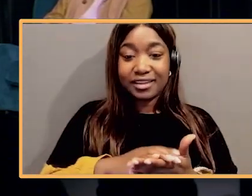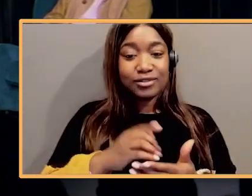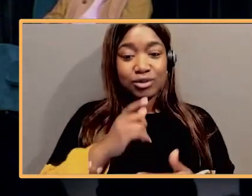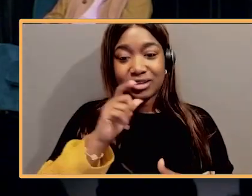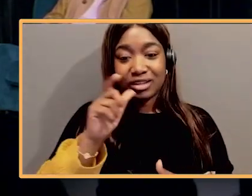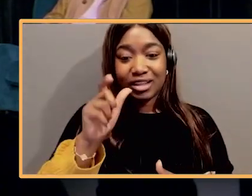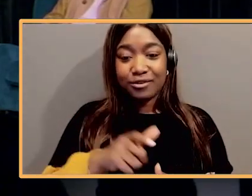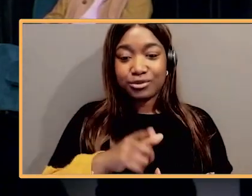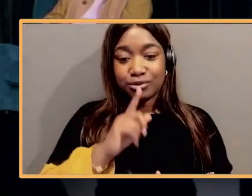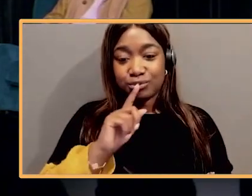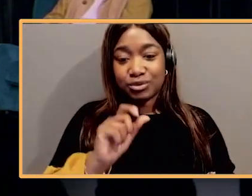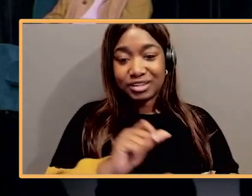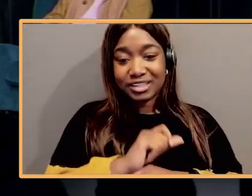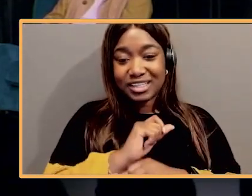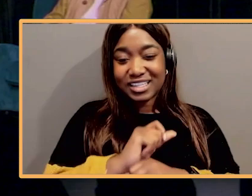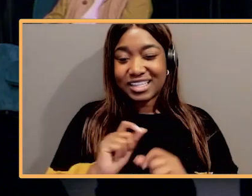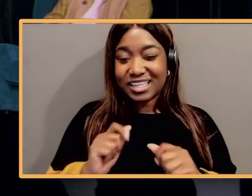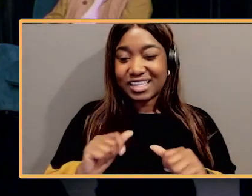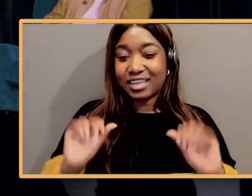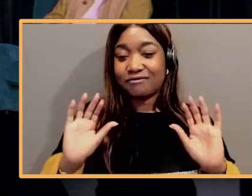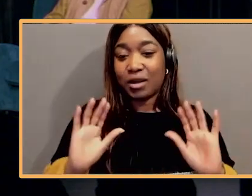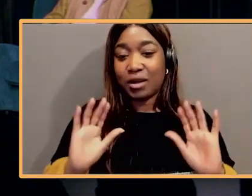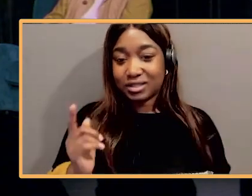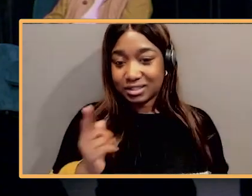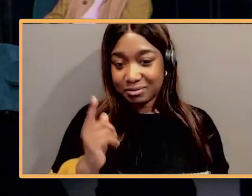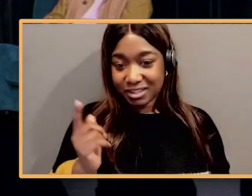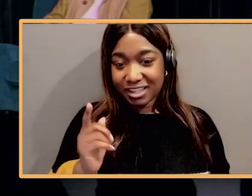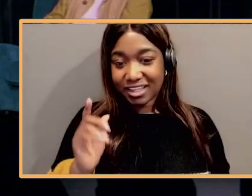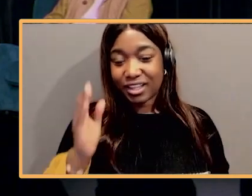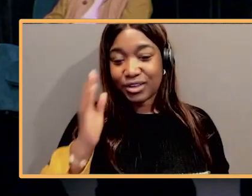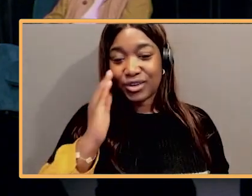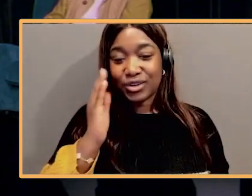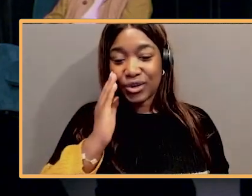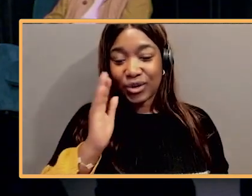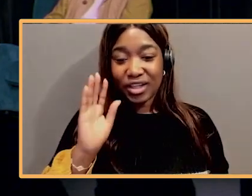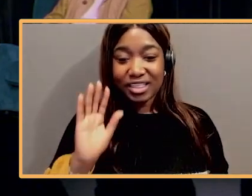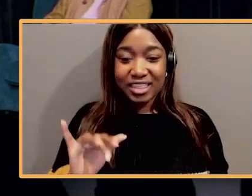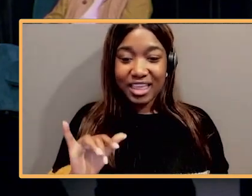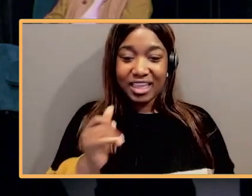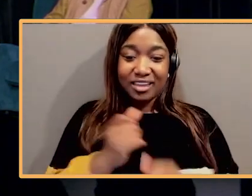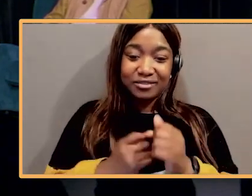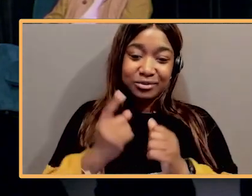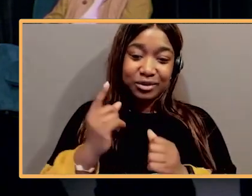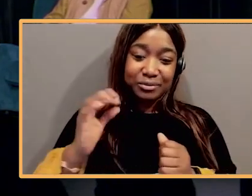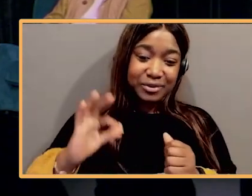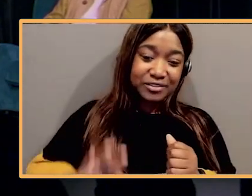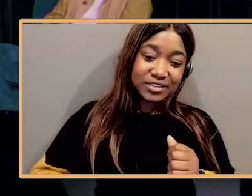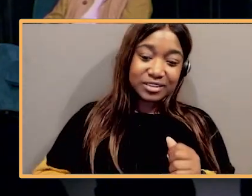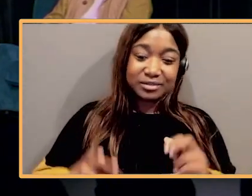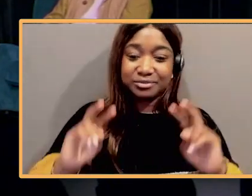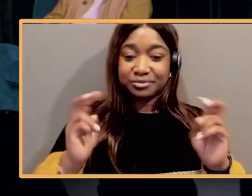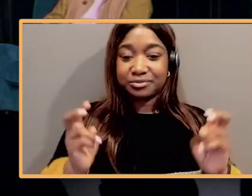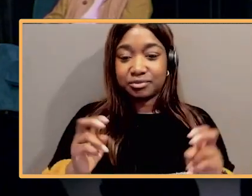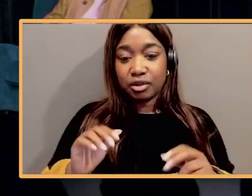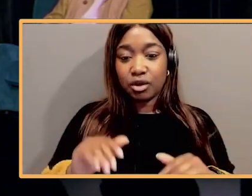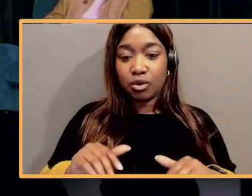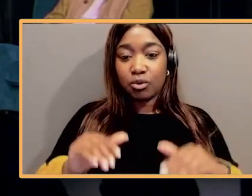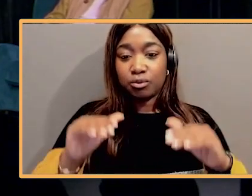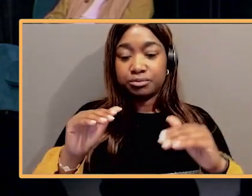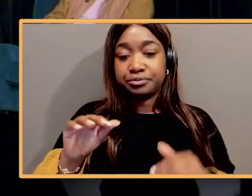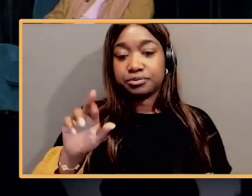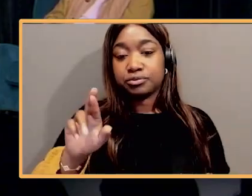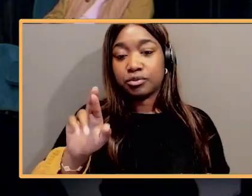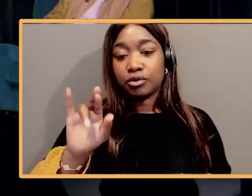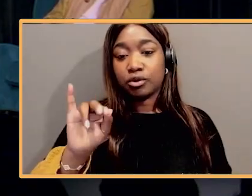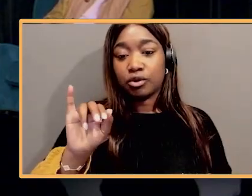really give something up, right? Like a rising tide lifts all boats. So therefore, like, especially, and I'm thinking of like in